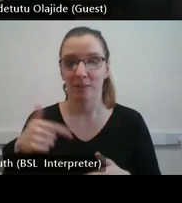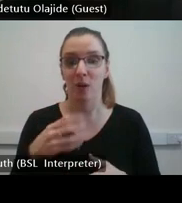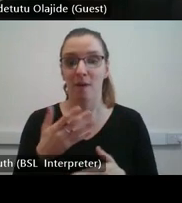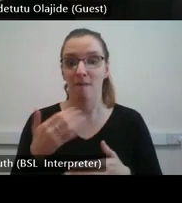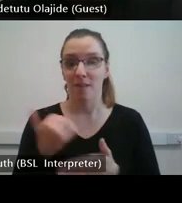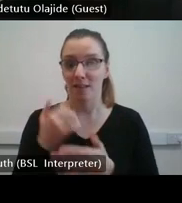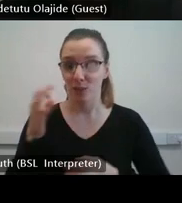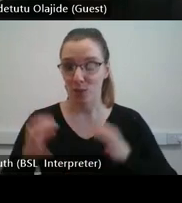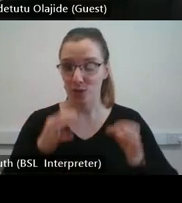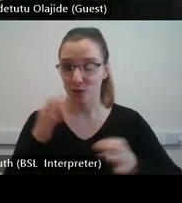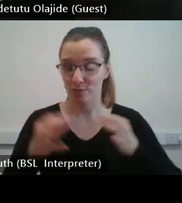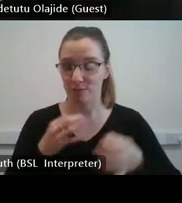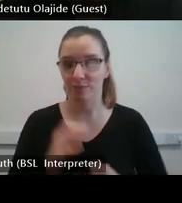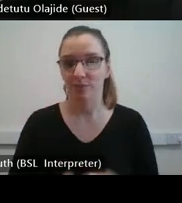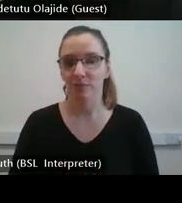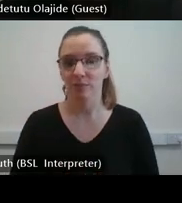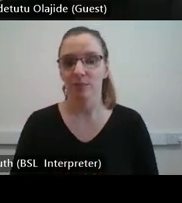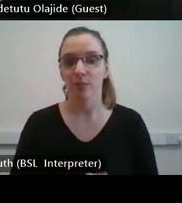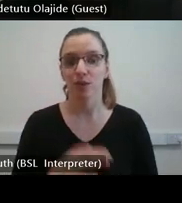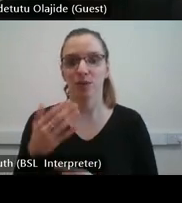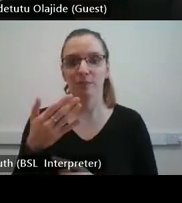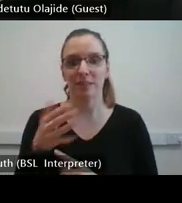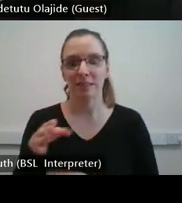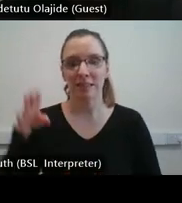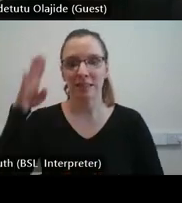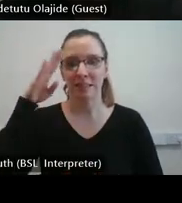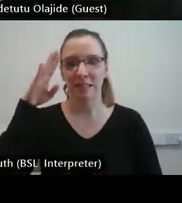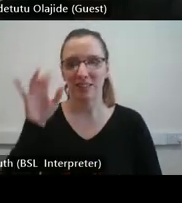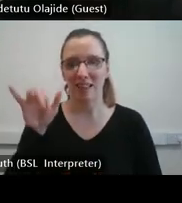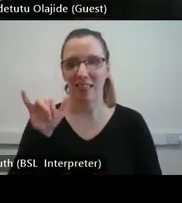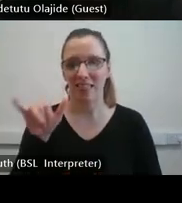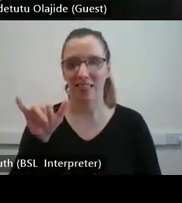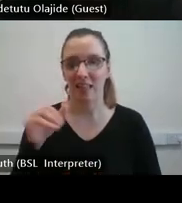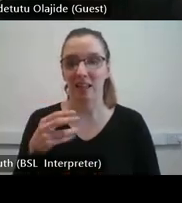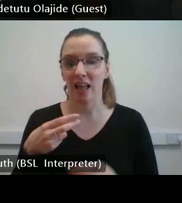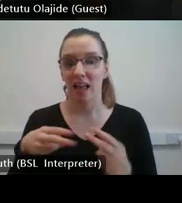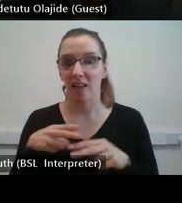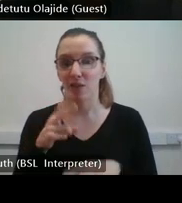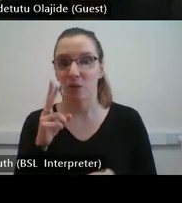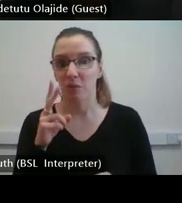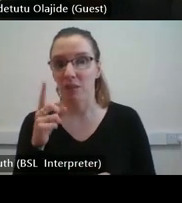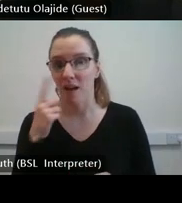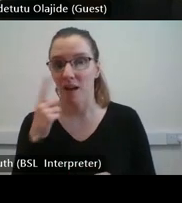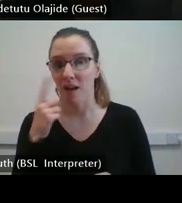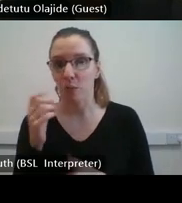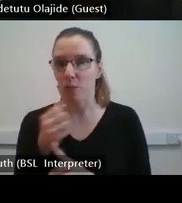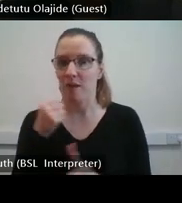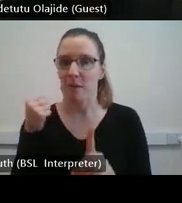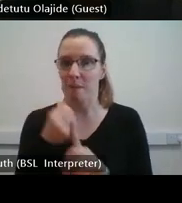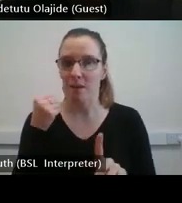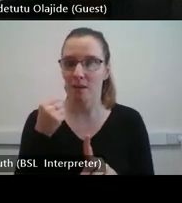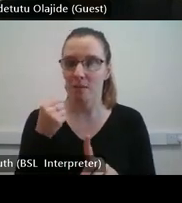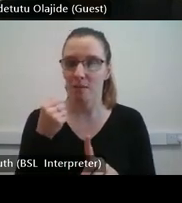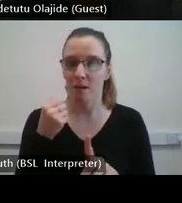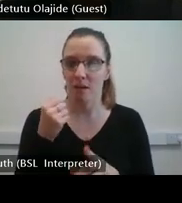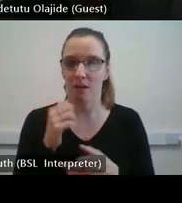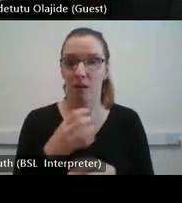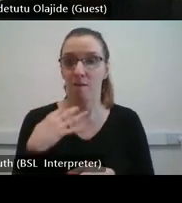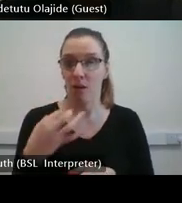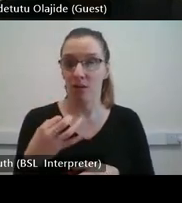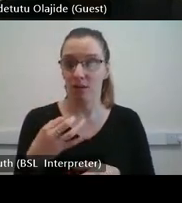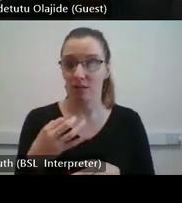in terms of red flags. So if you were browsing, we have the Make Your Mark volunteer recruitment portal that is a free portal